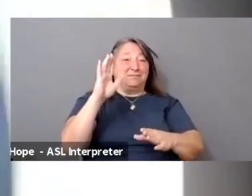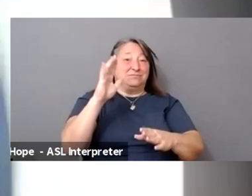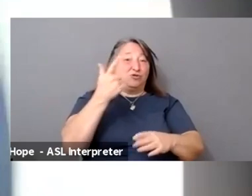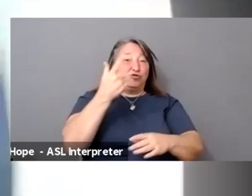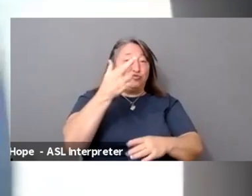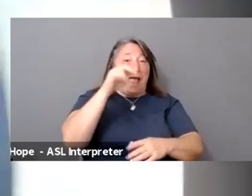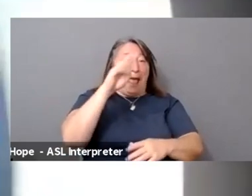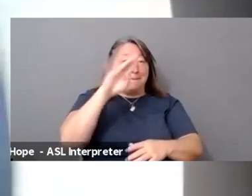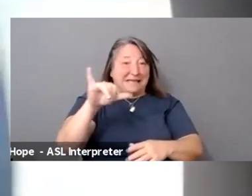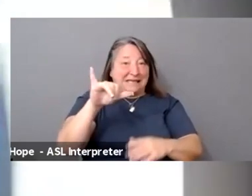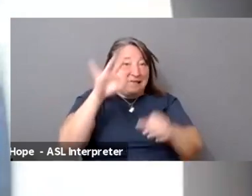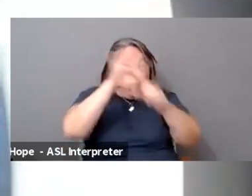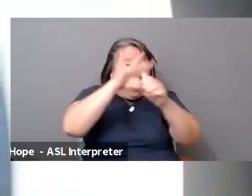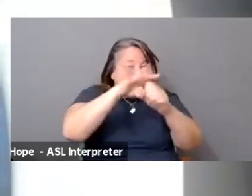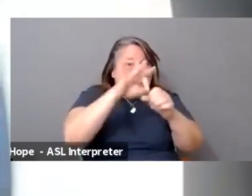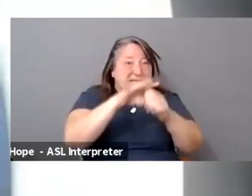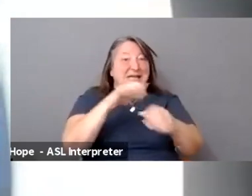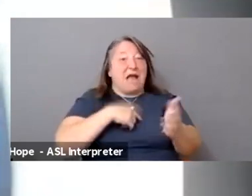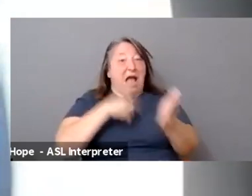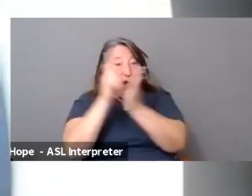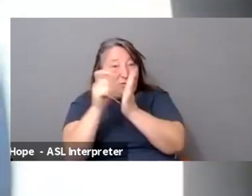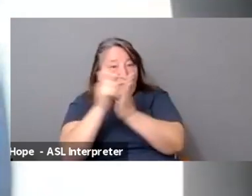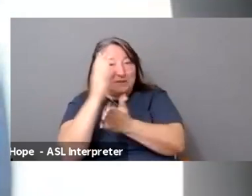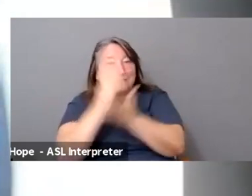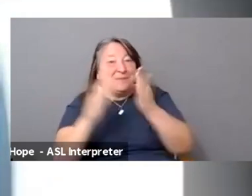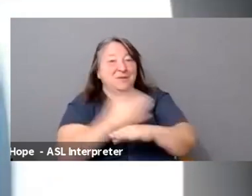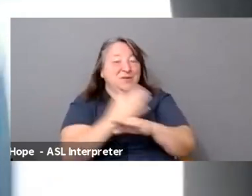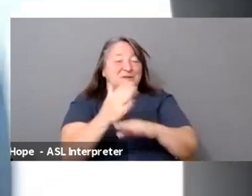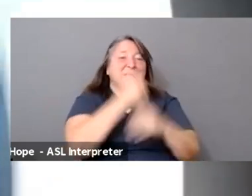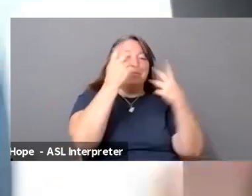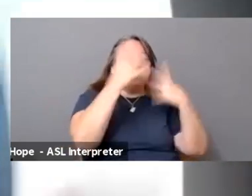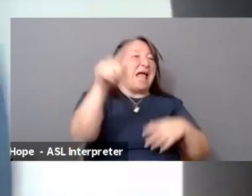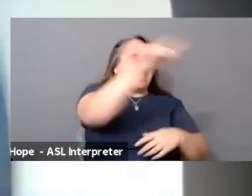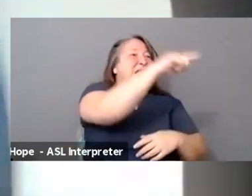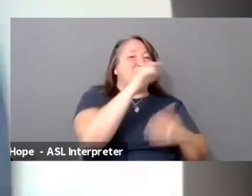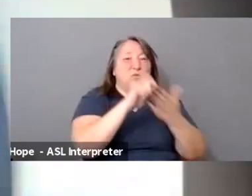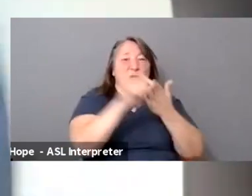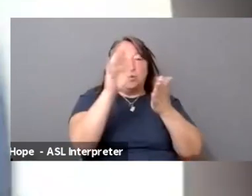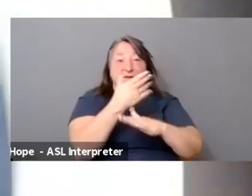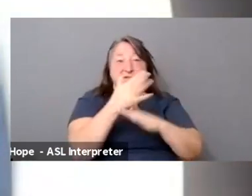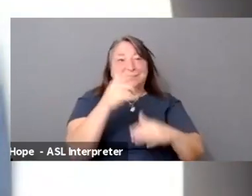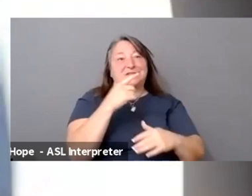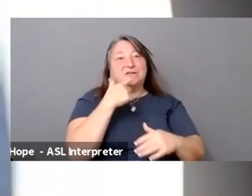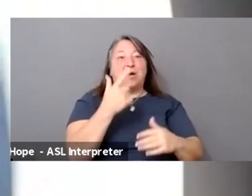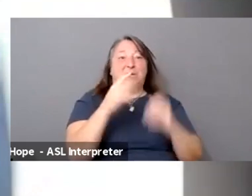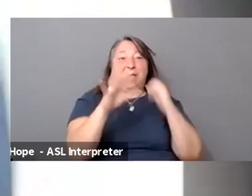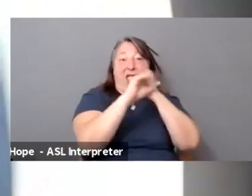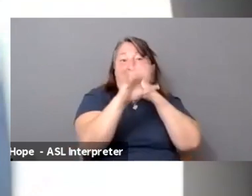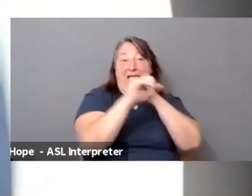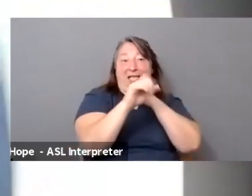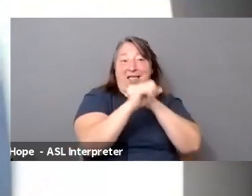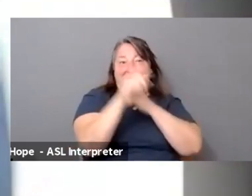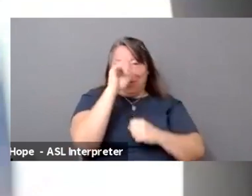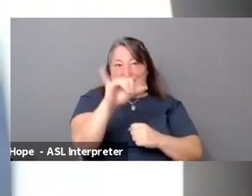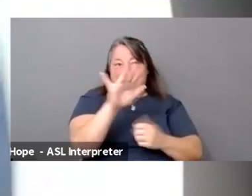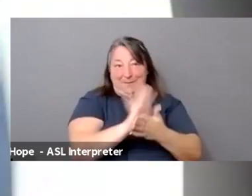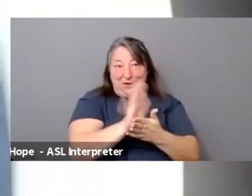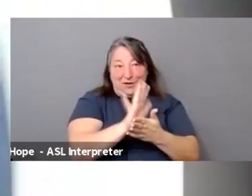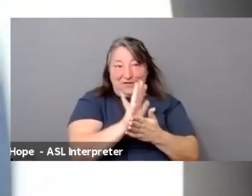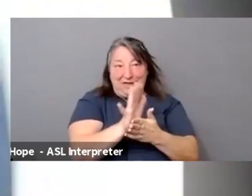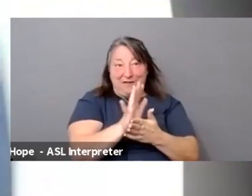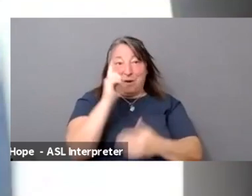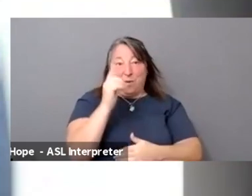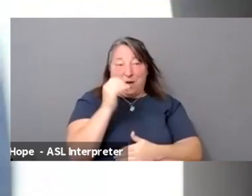is something we hope you guys will listen to. So shameless plug, but you know, I think, you know, one step